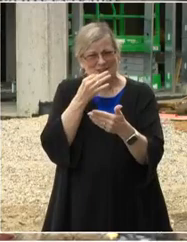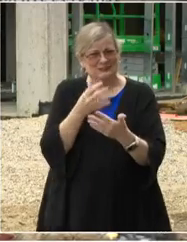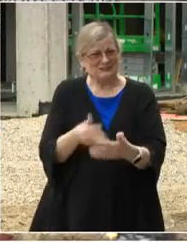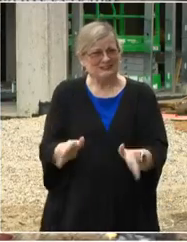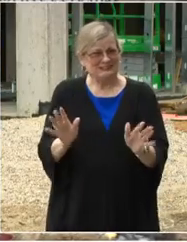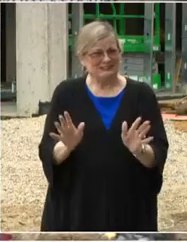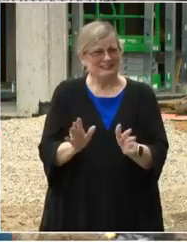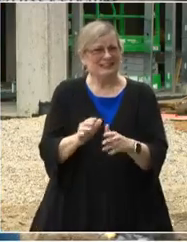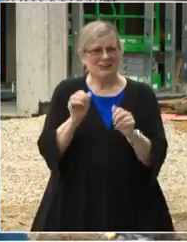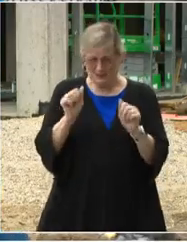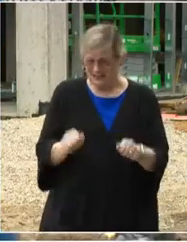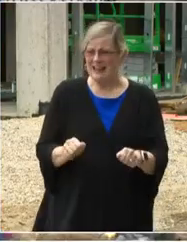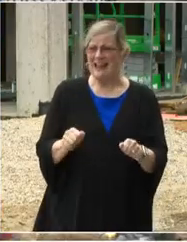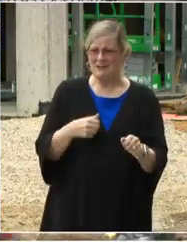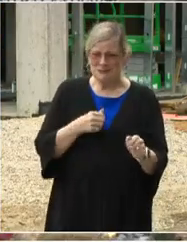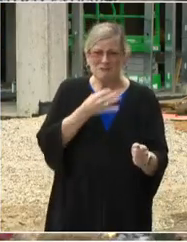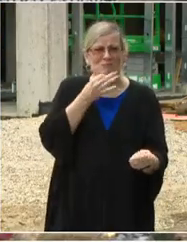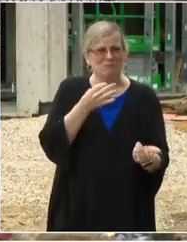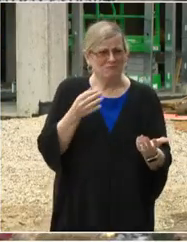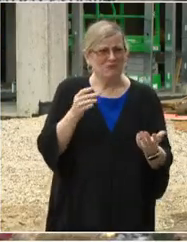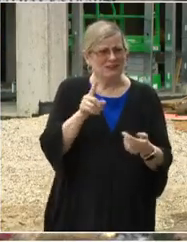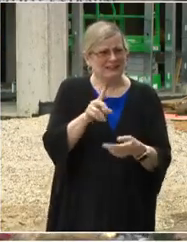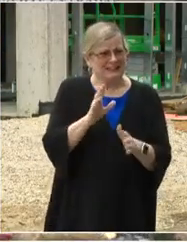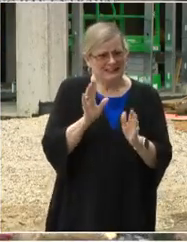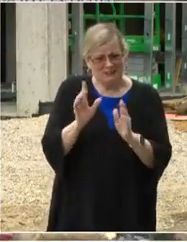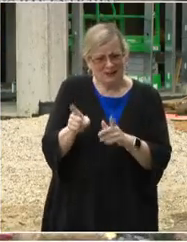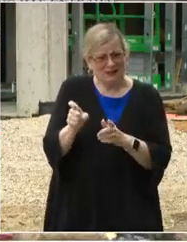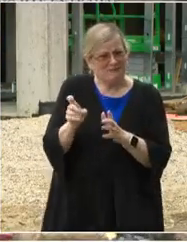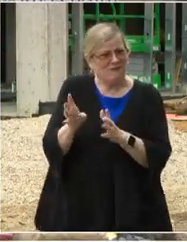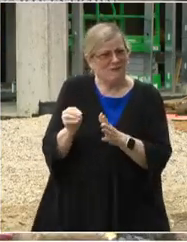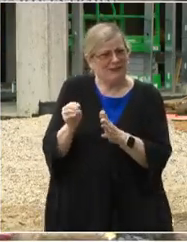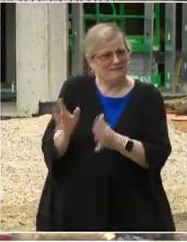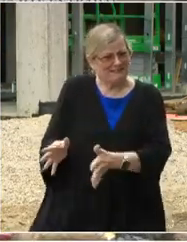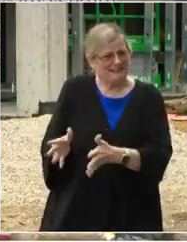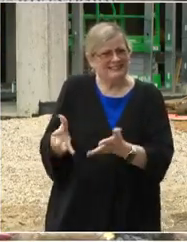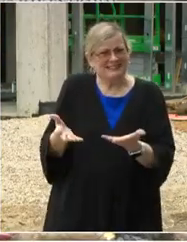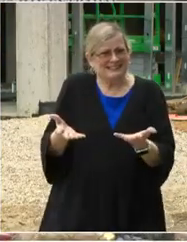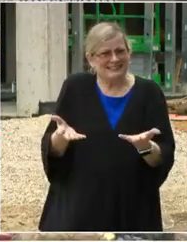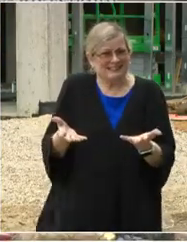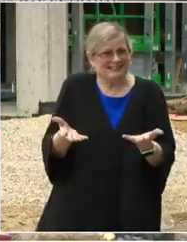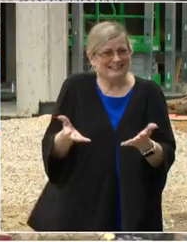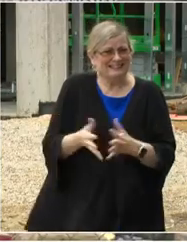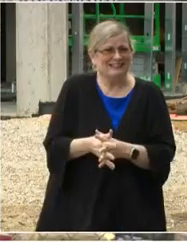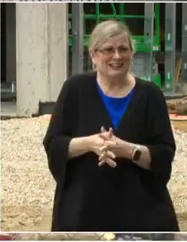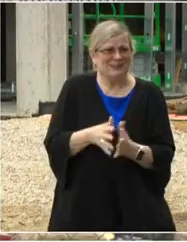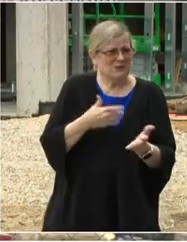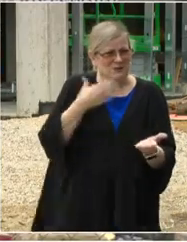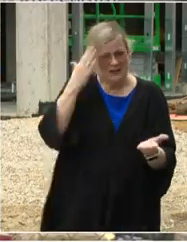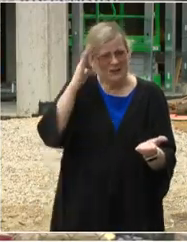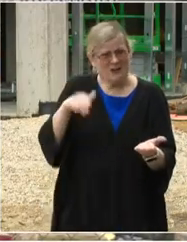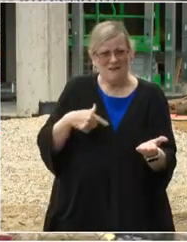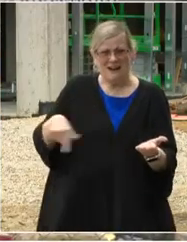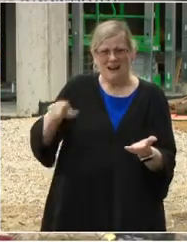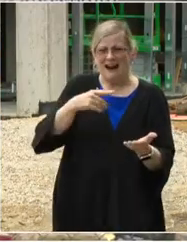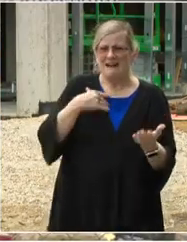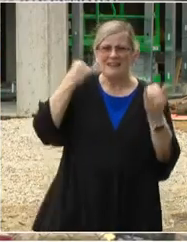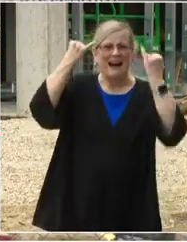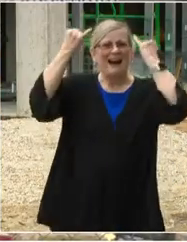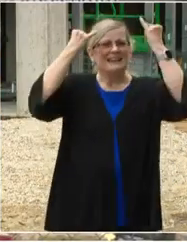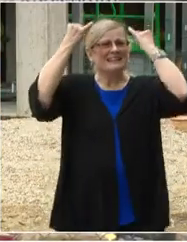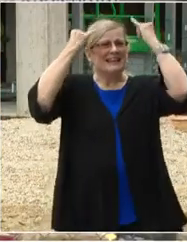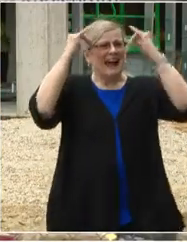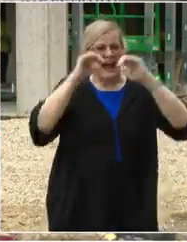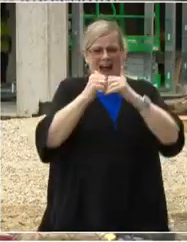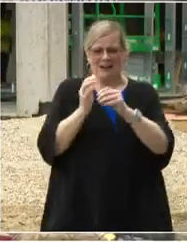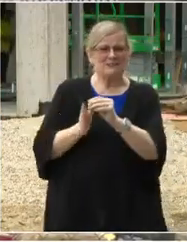this. So we're only one big project away from reaching that goal. I know that there's some ideas out there. I'm going to be reaching out